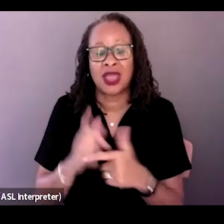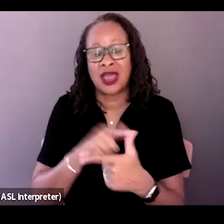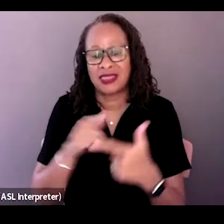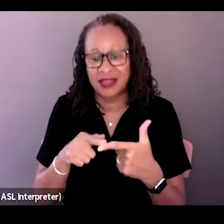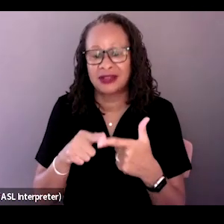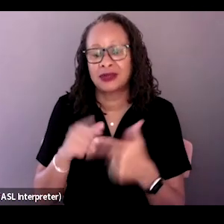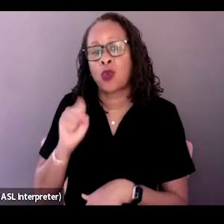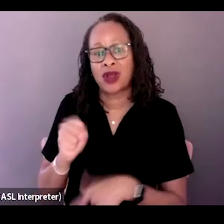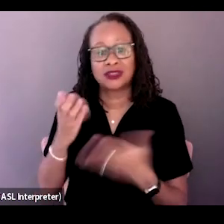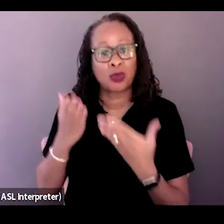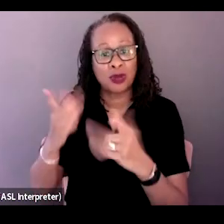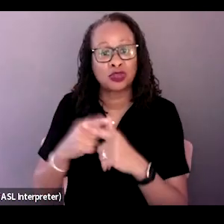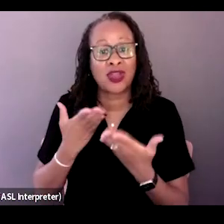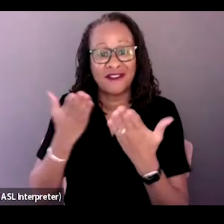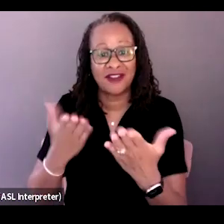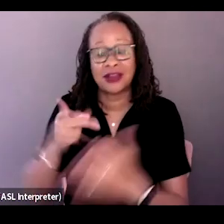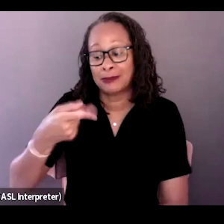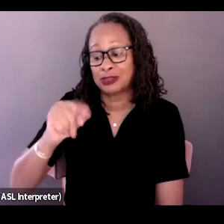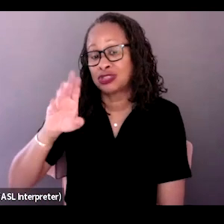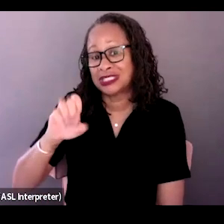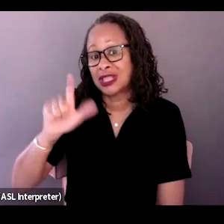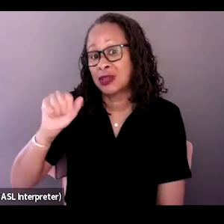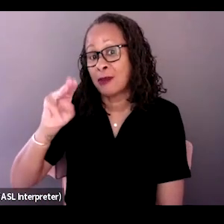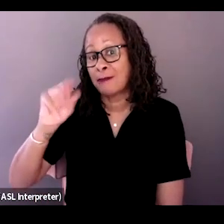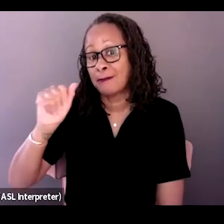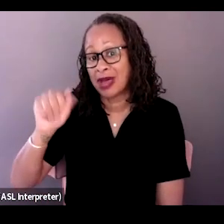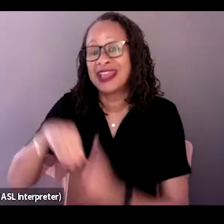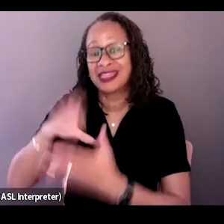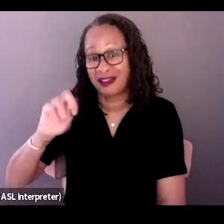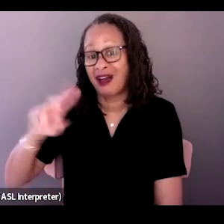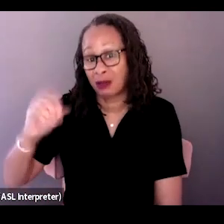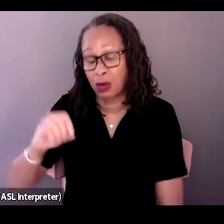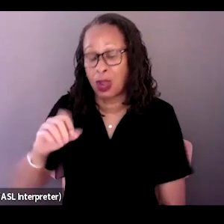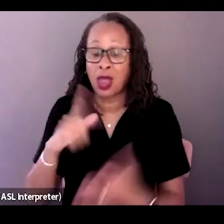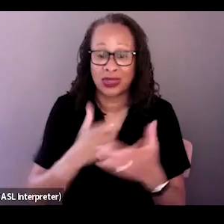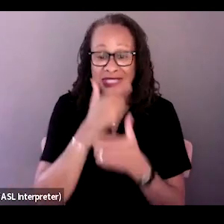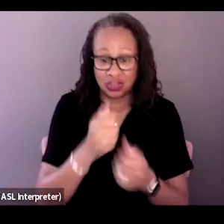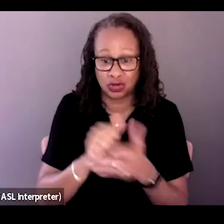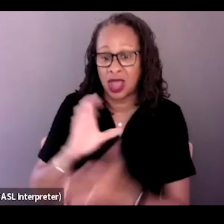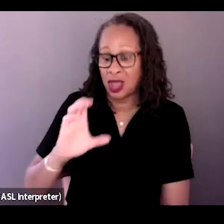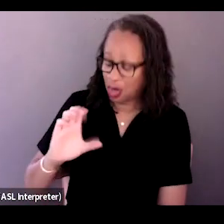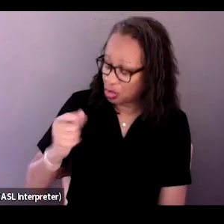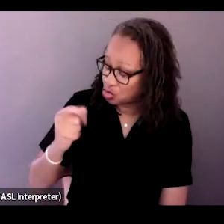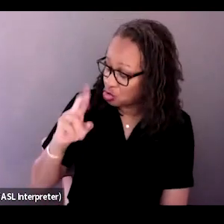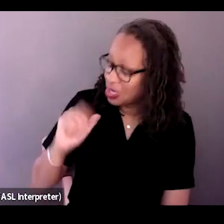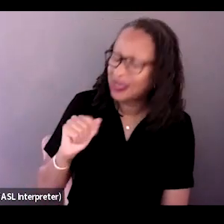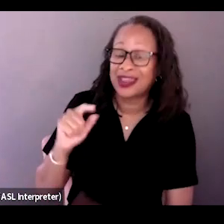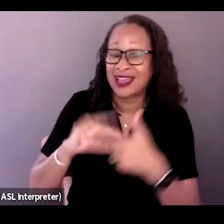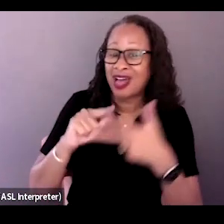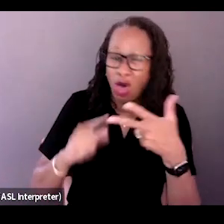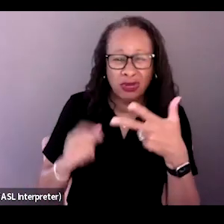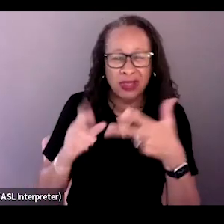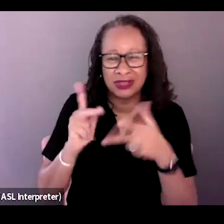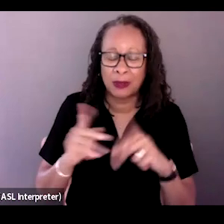was proposed to advise Patrice Lumumba in the Congo. Now, what's interesting with Sékou Touré and Kwame Nkrumah and Patrice Lumumba, they sort of